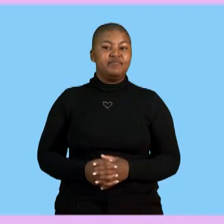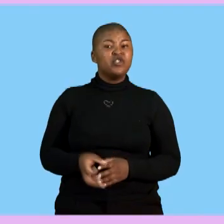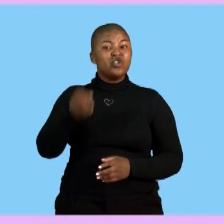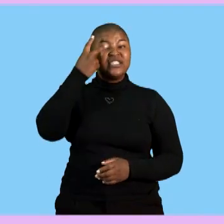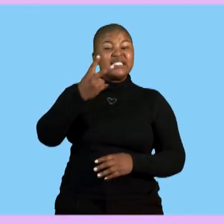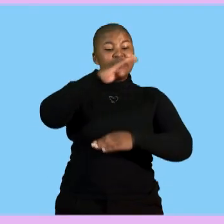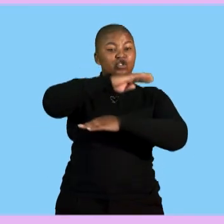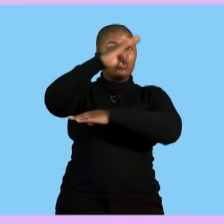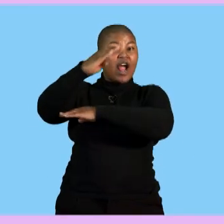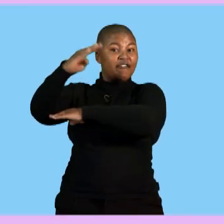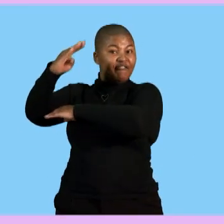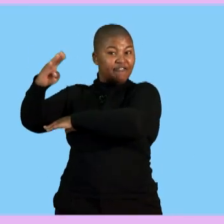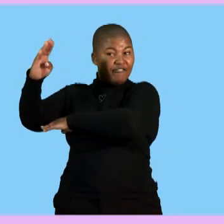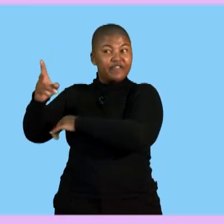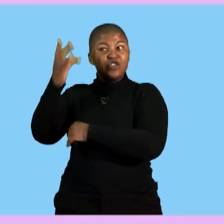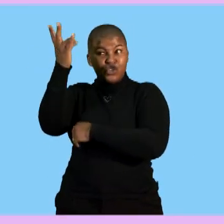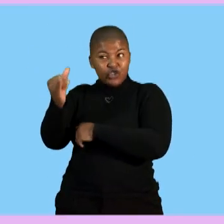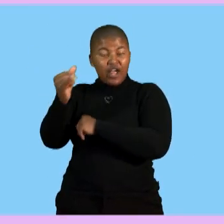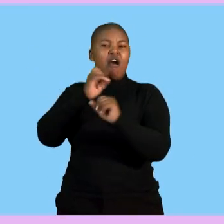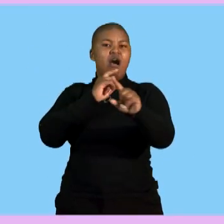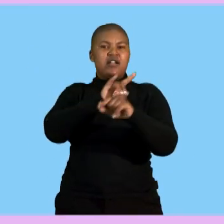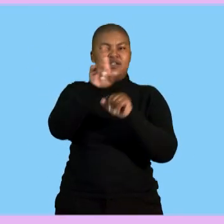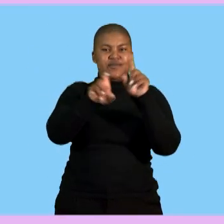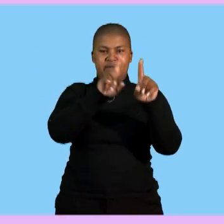to answer the questions that follow.